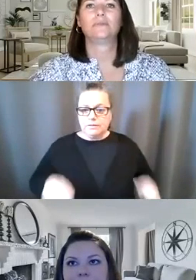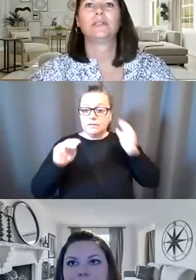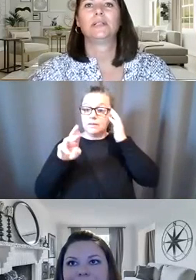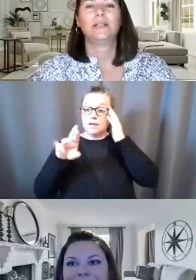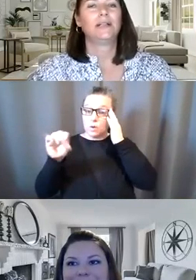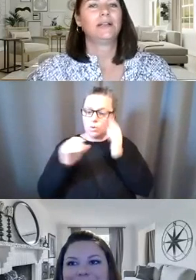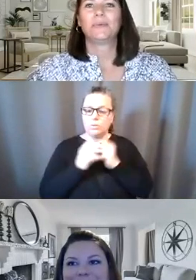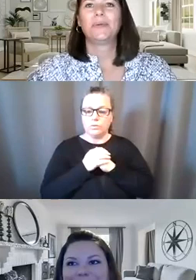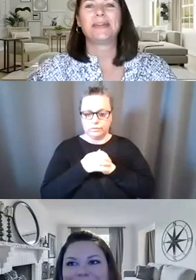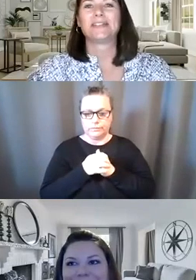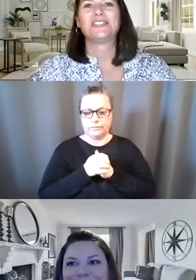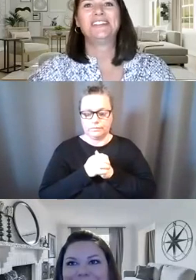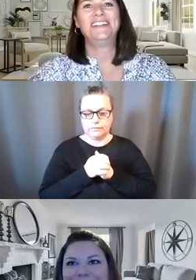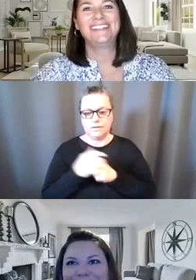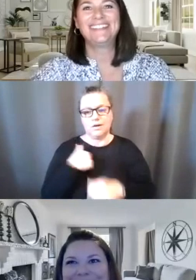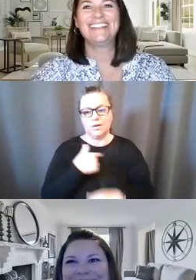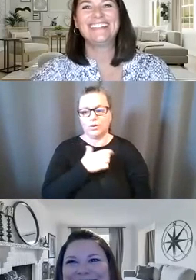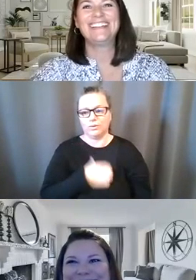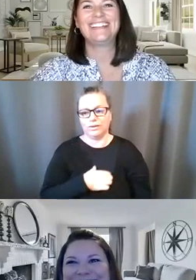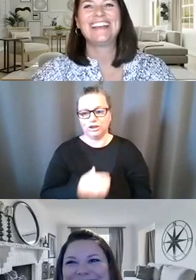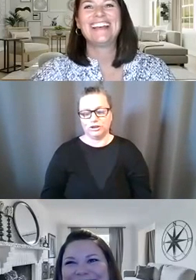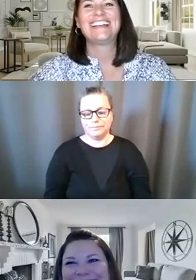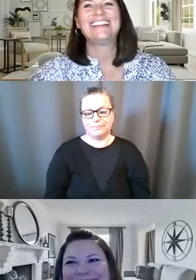Miro, we wish.